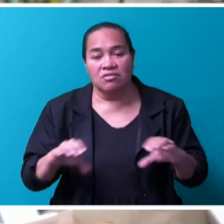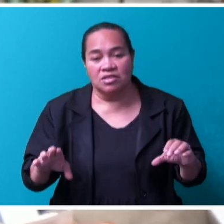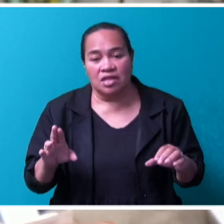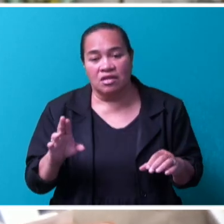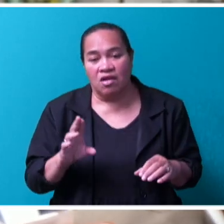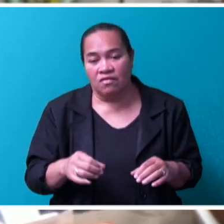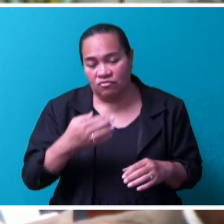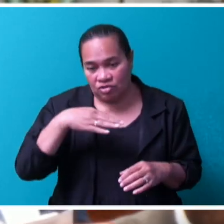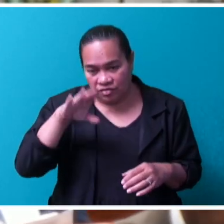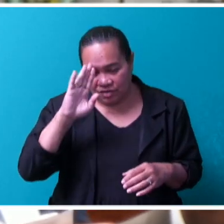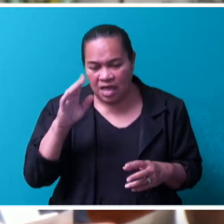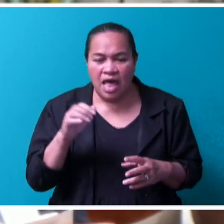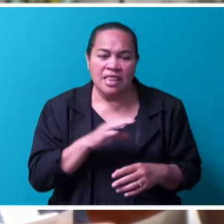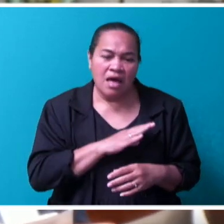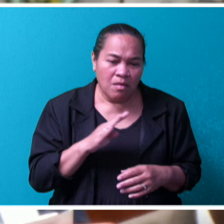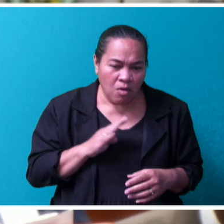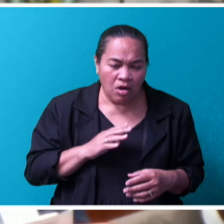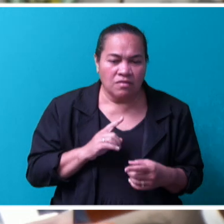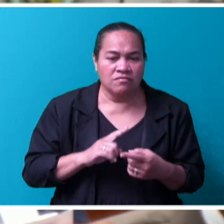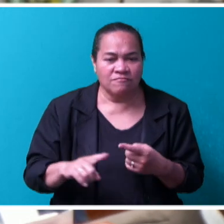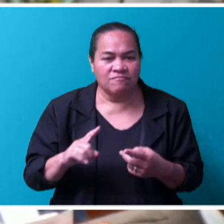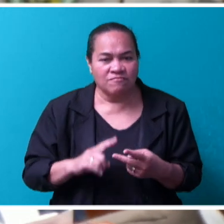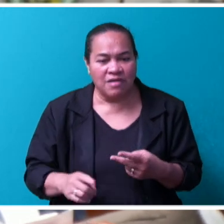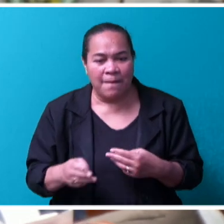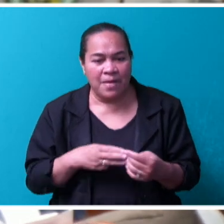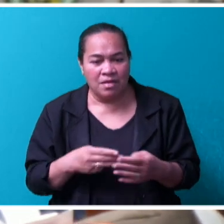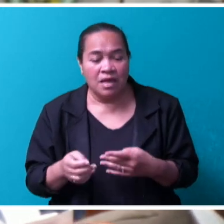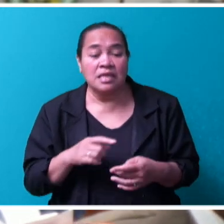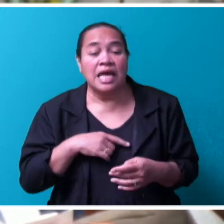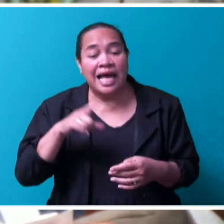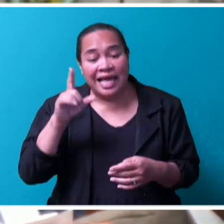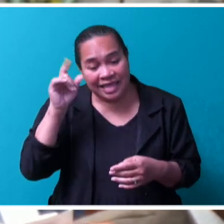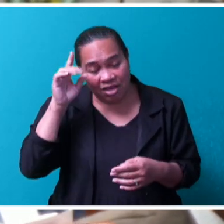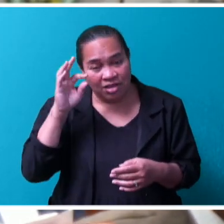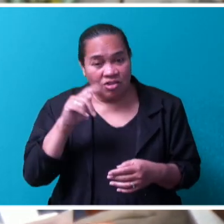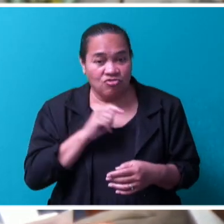and staff of the following institutions: iTaukei Trust Fund Board,